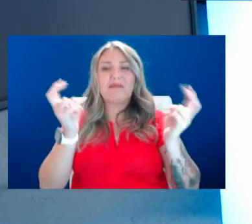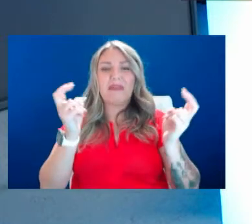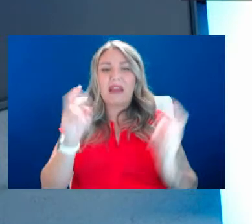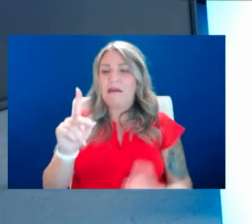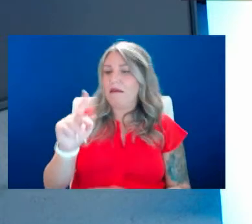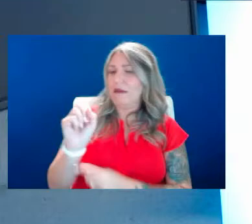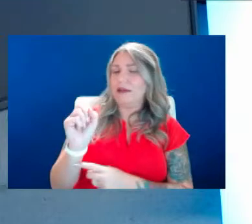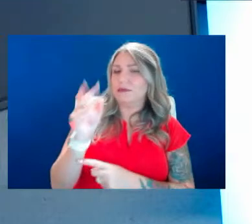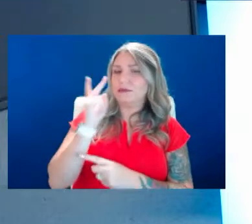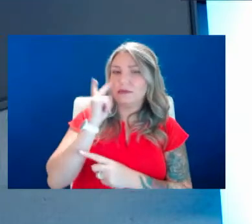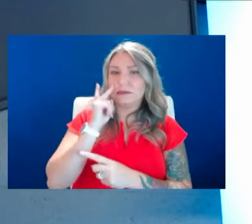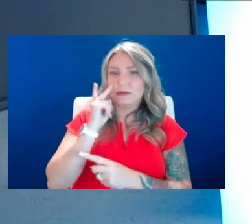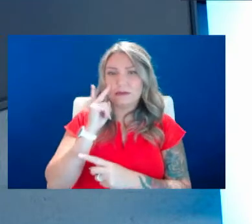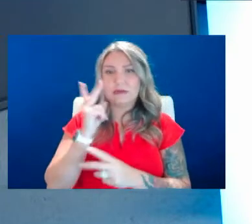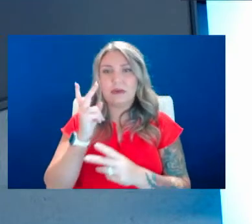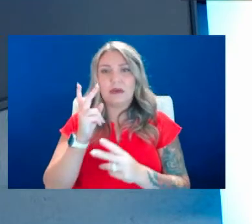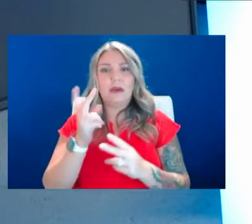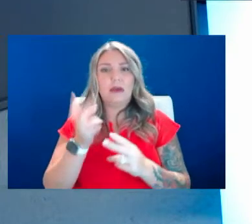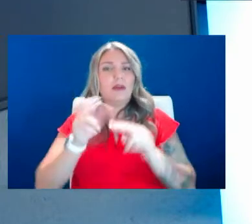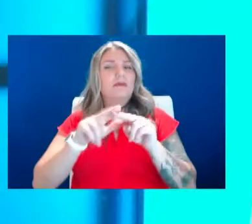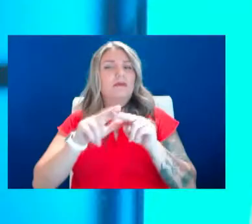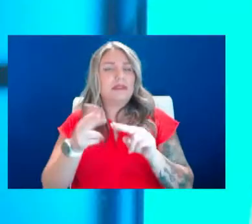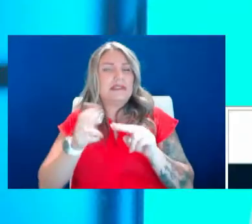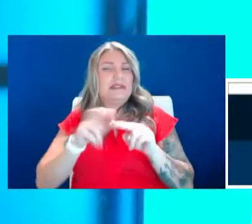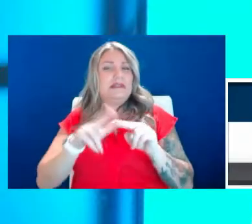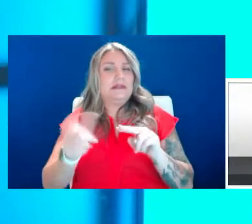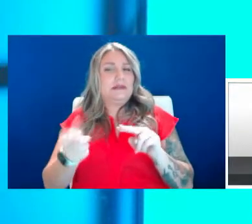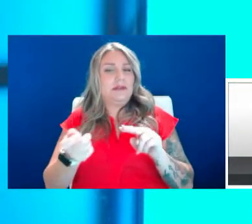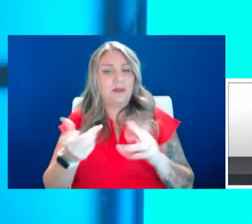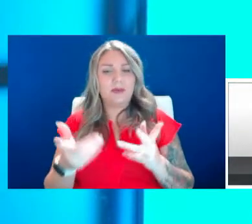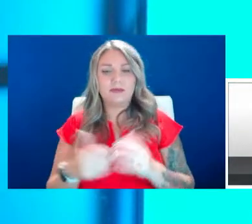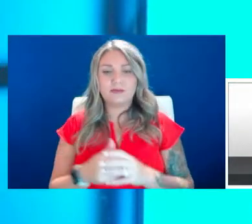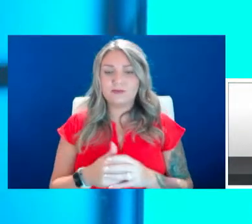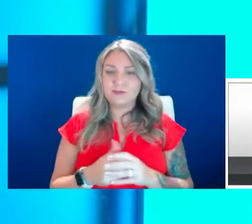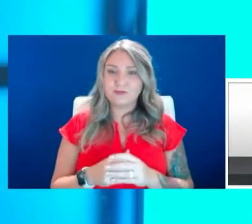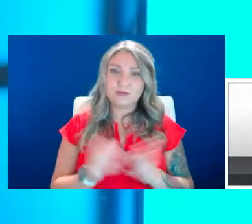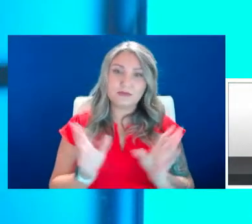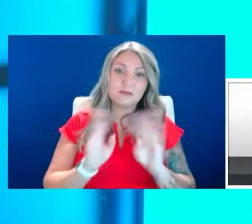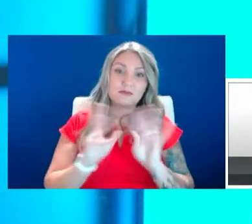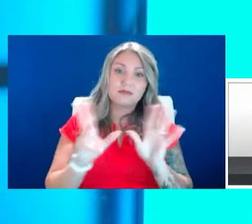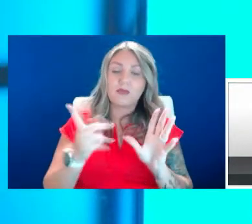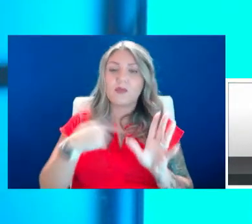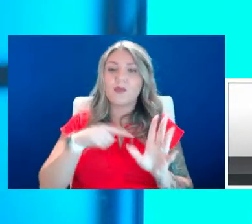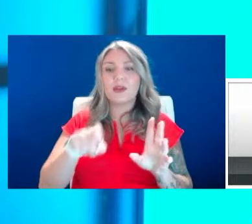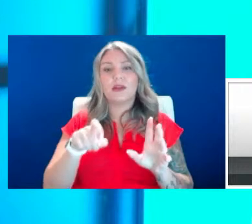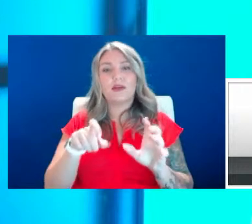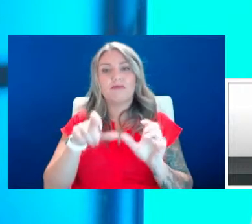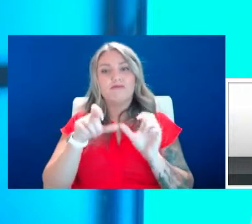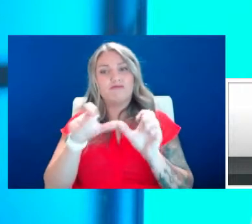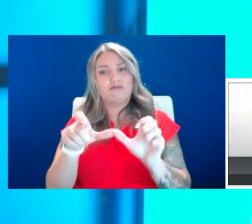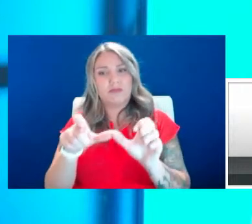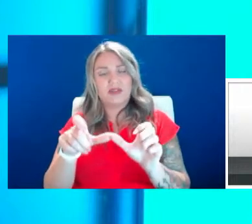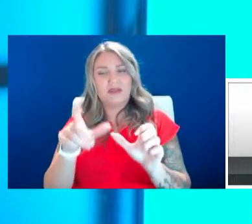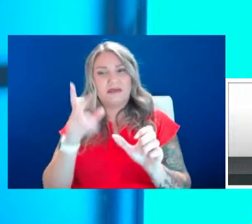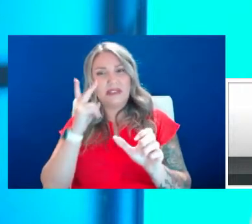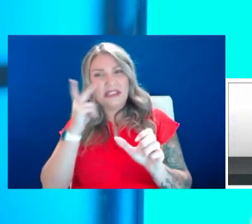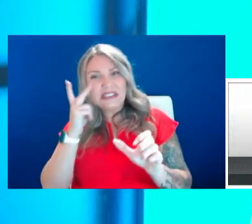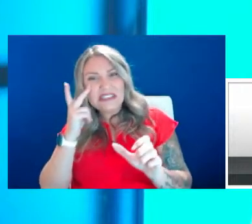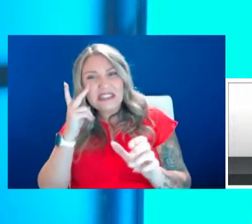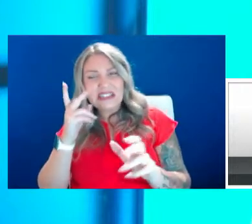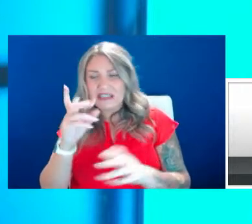that. Mm-hmm. It is a very slight one, obviously. But again, I think we just have to continue to look at those trends, those